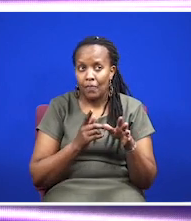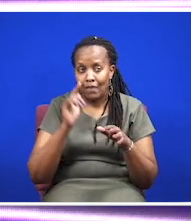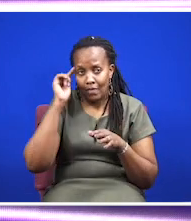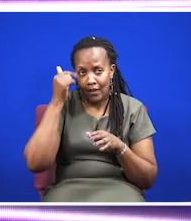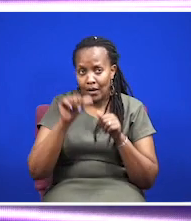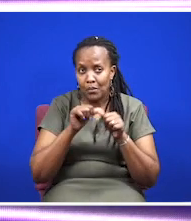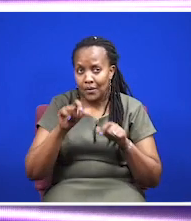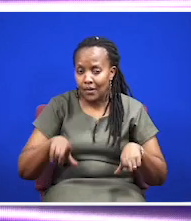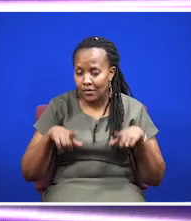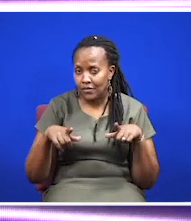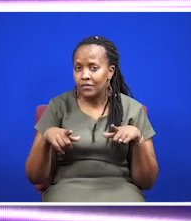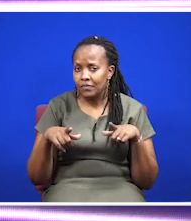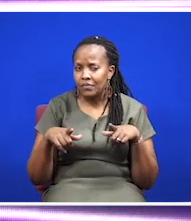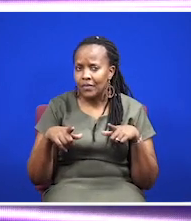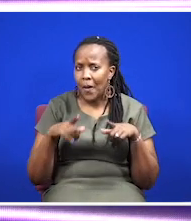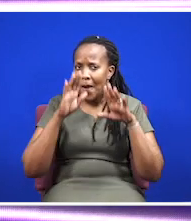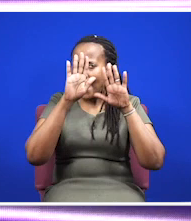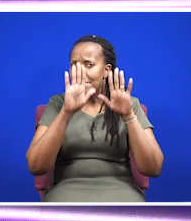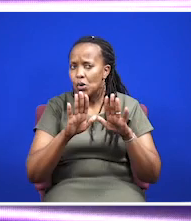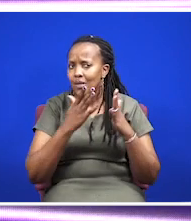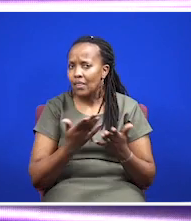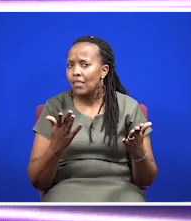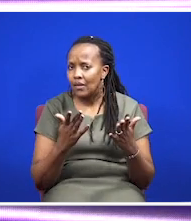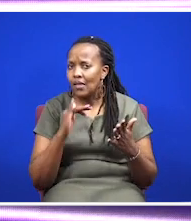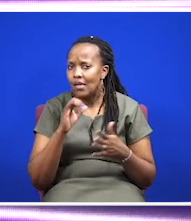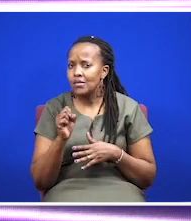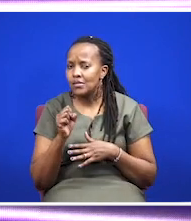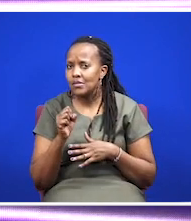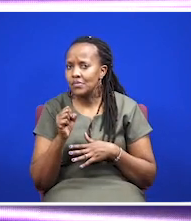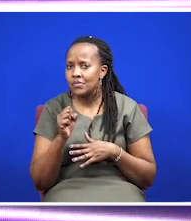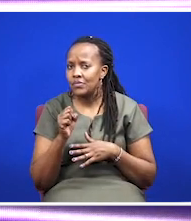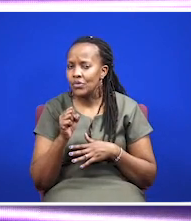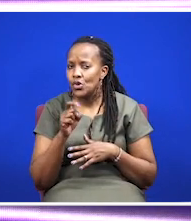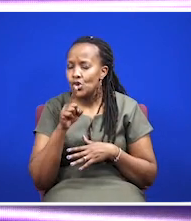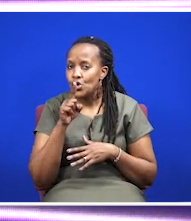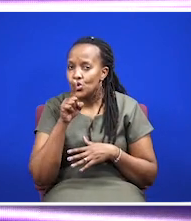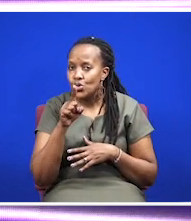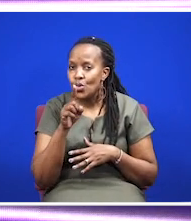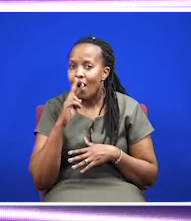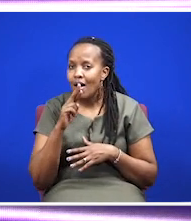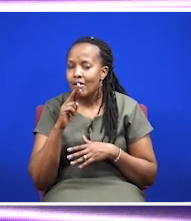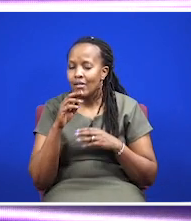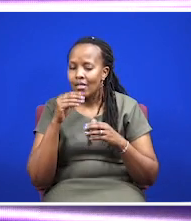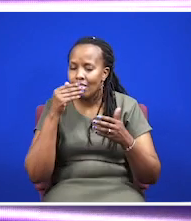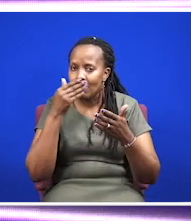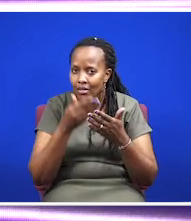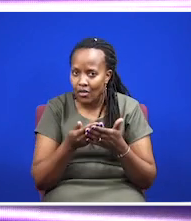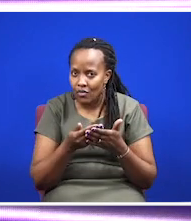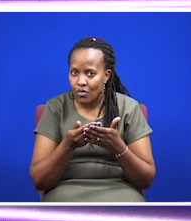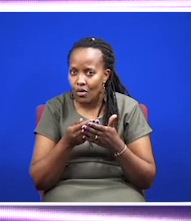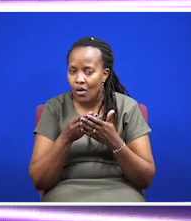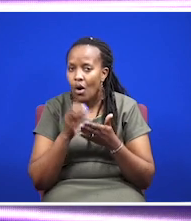the critical thing is whether you take things for granted or take them with